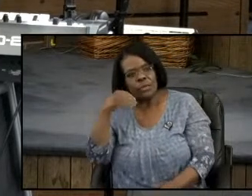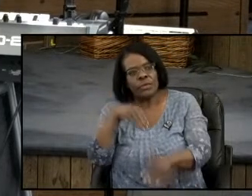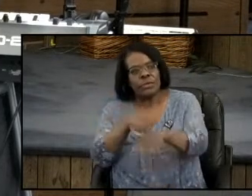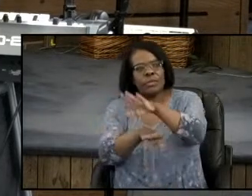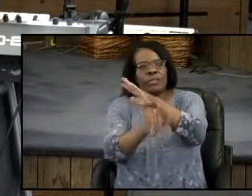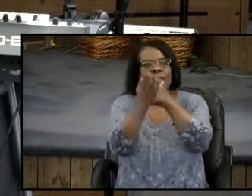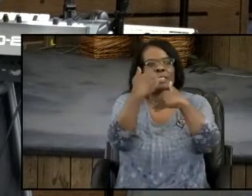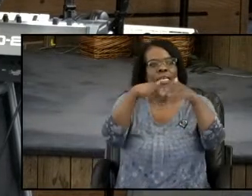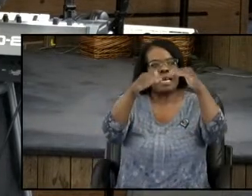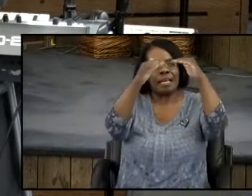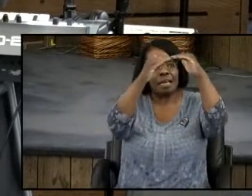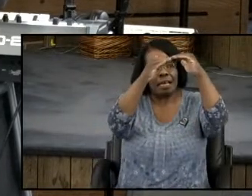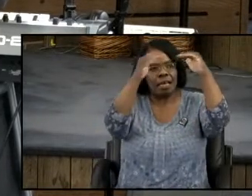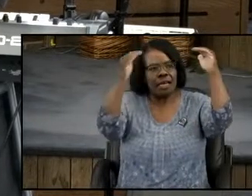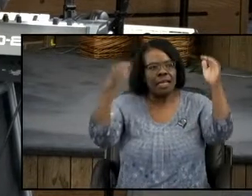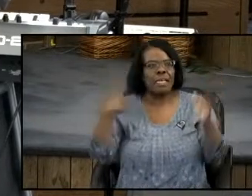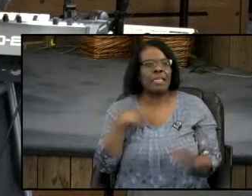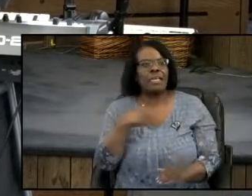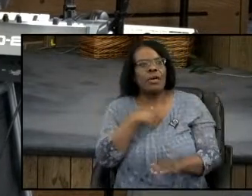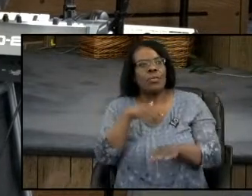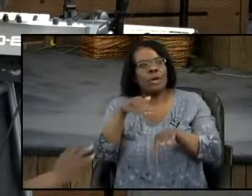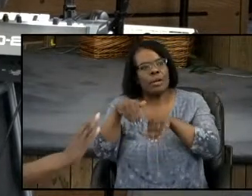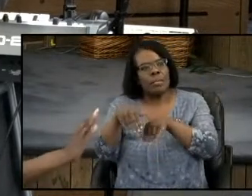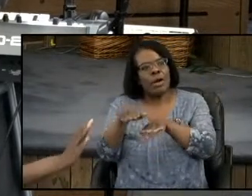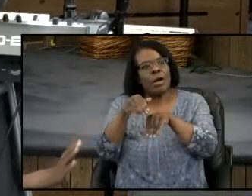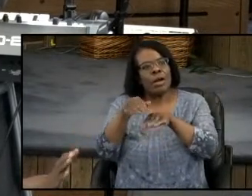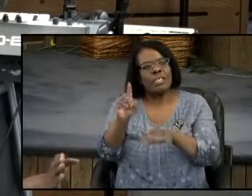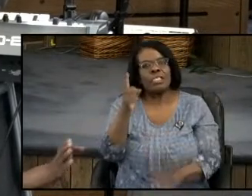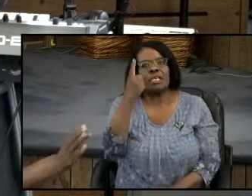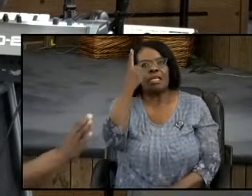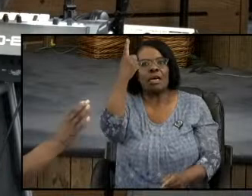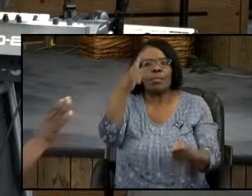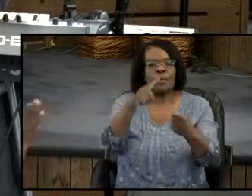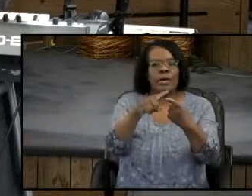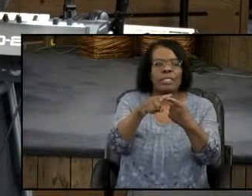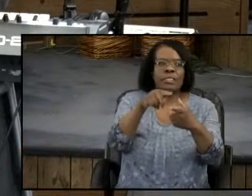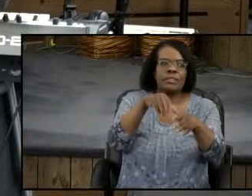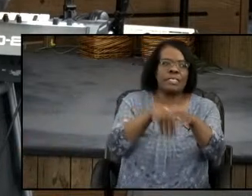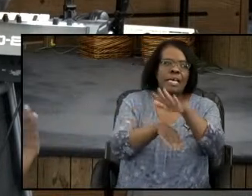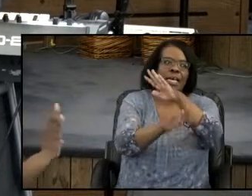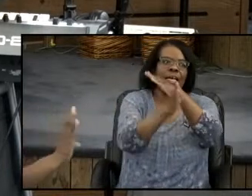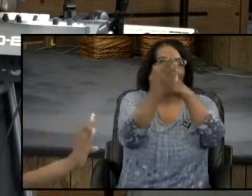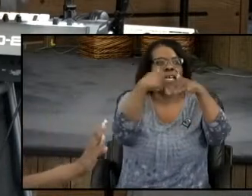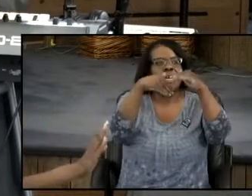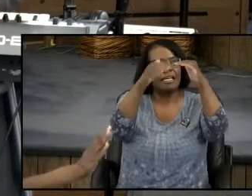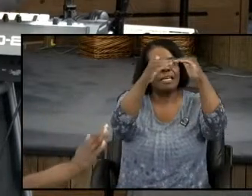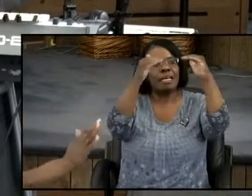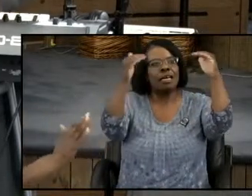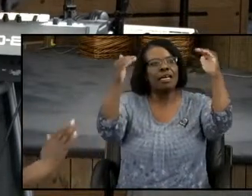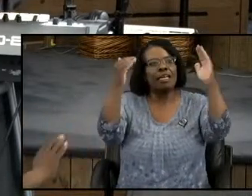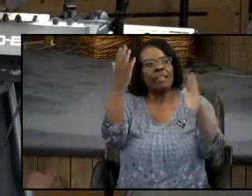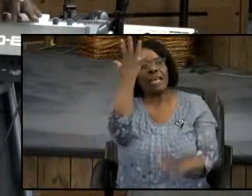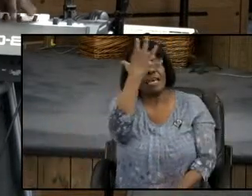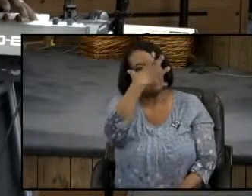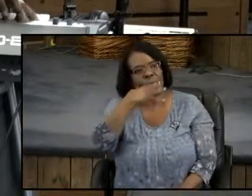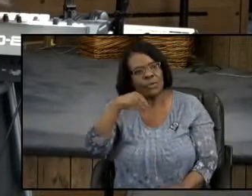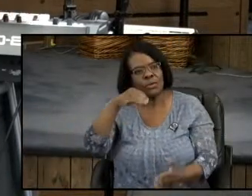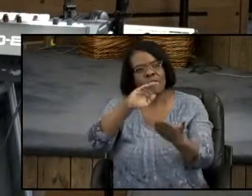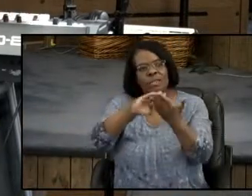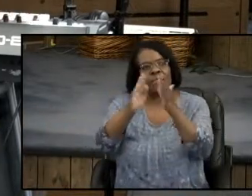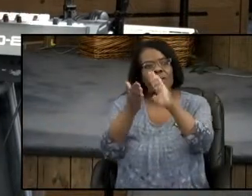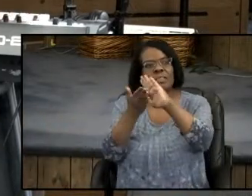Beautiful, beautiful Zion. We're marching upward to Zion,